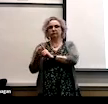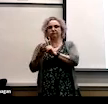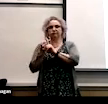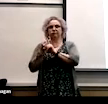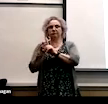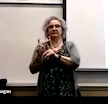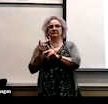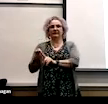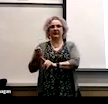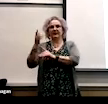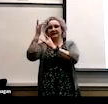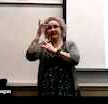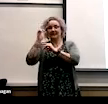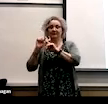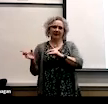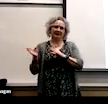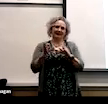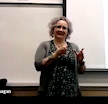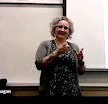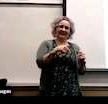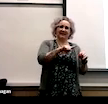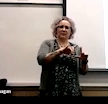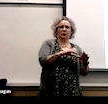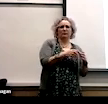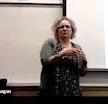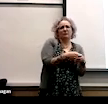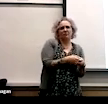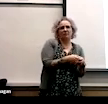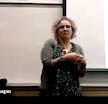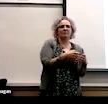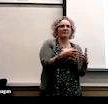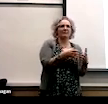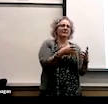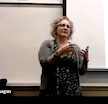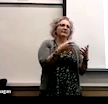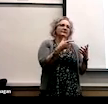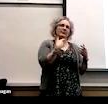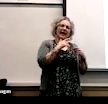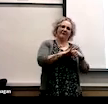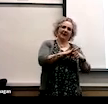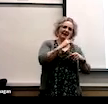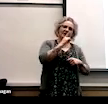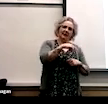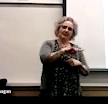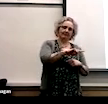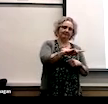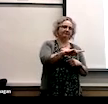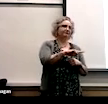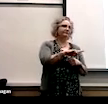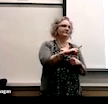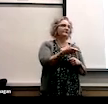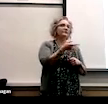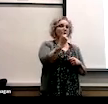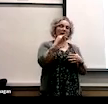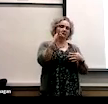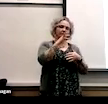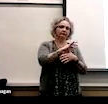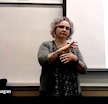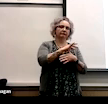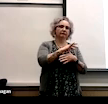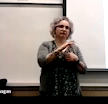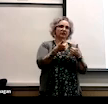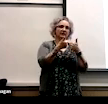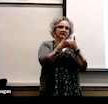after literally years of getting sort of a plan in place. One of the major challenges that we had was with